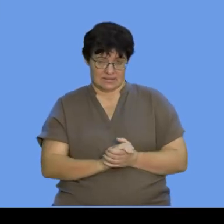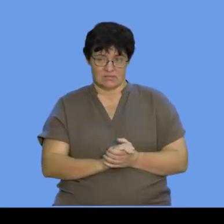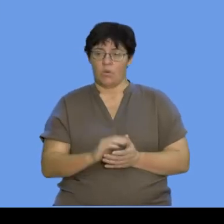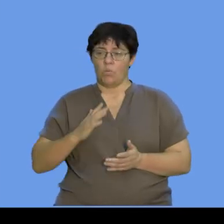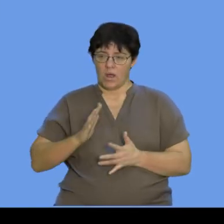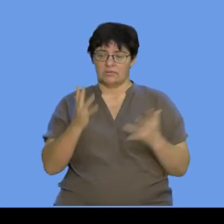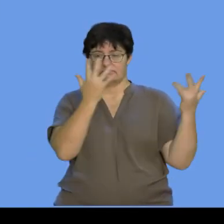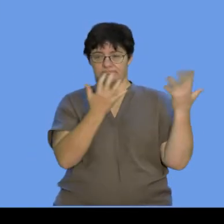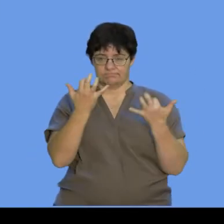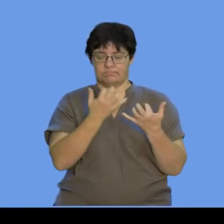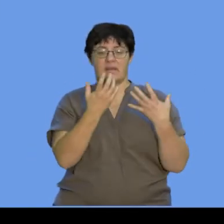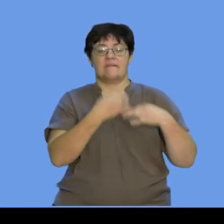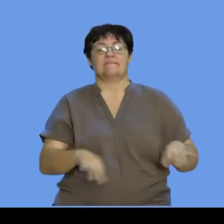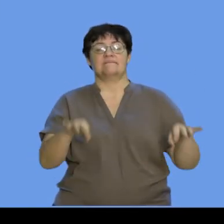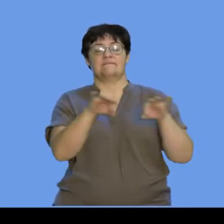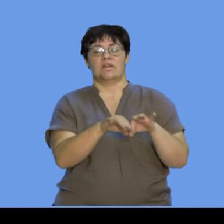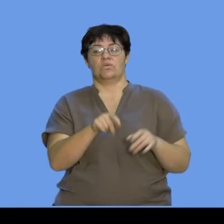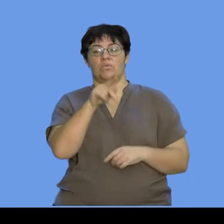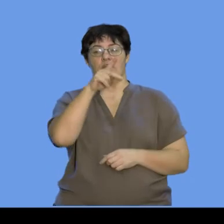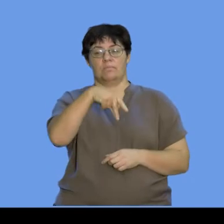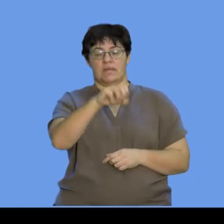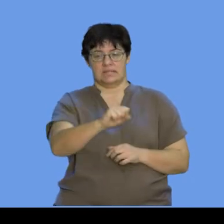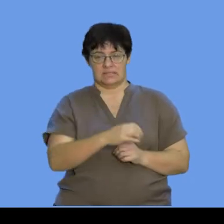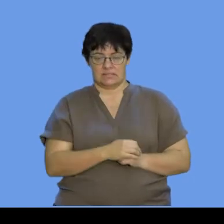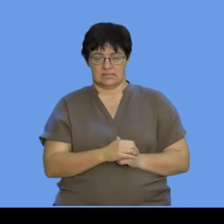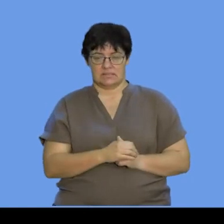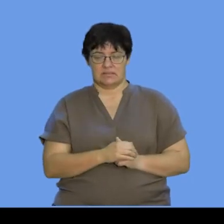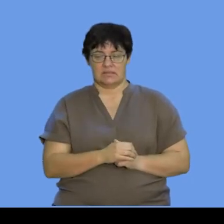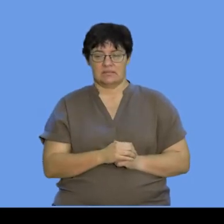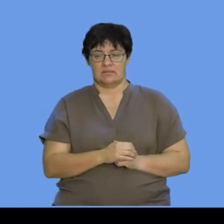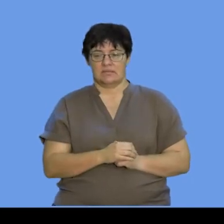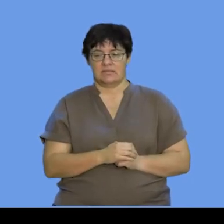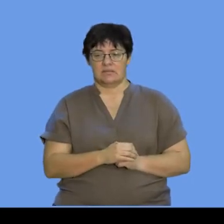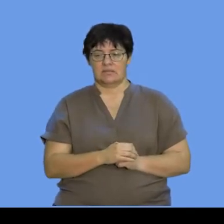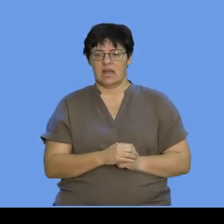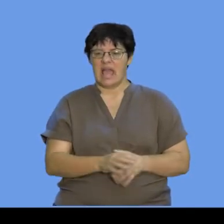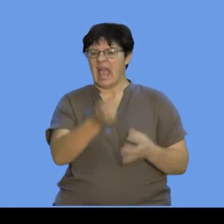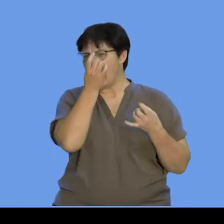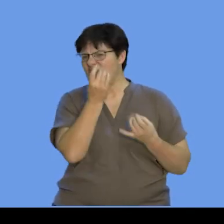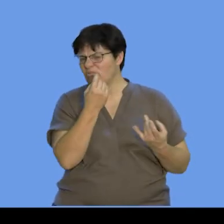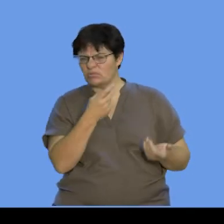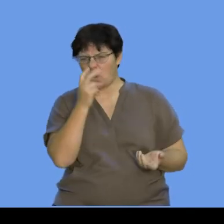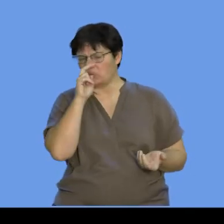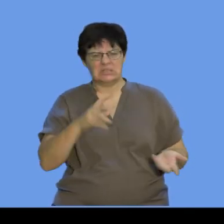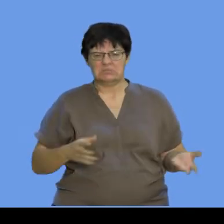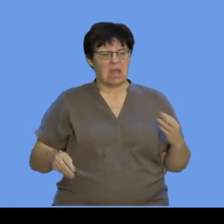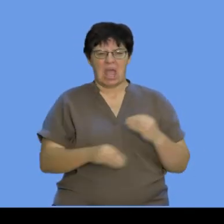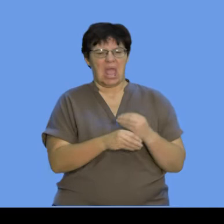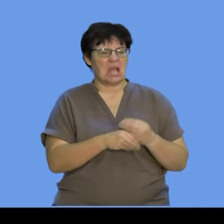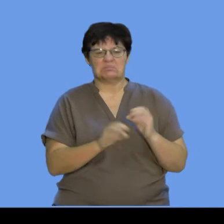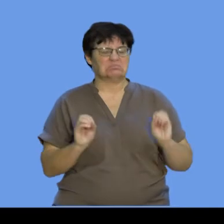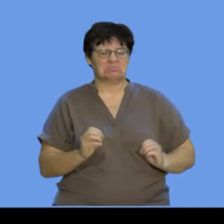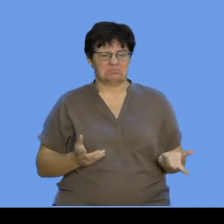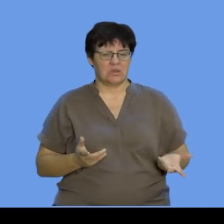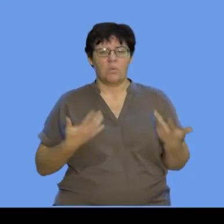to calculate the value of PS. So with this, there isn't really information that I need to then add on the diagram